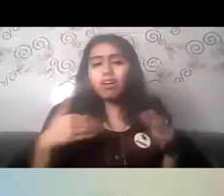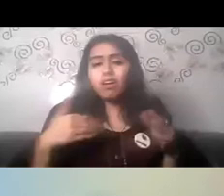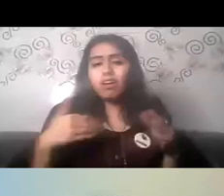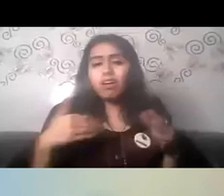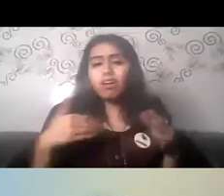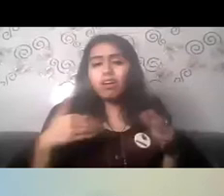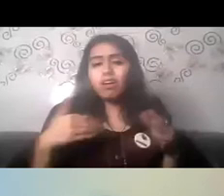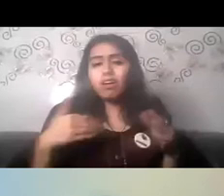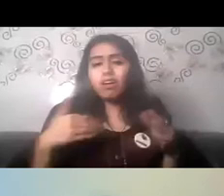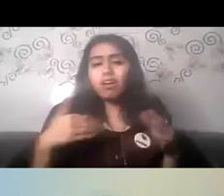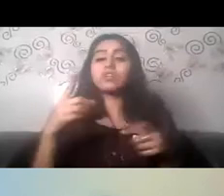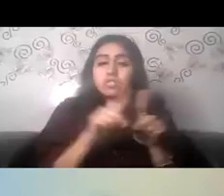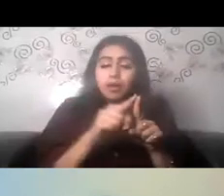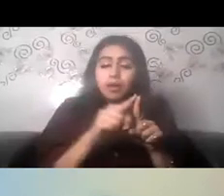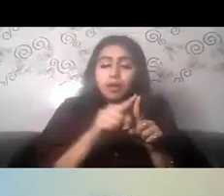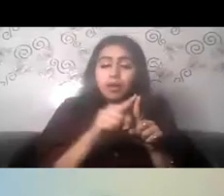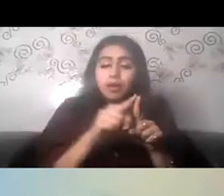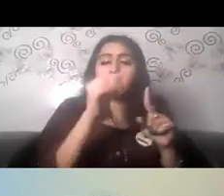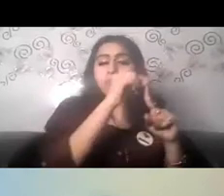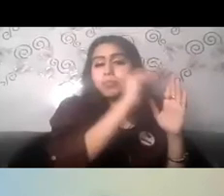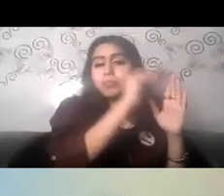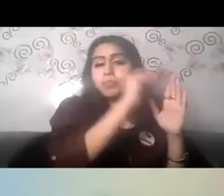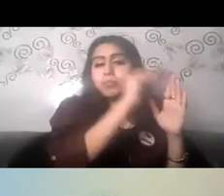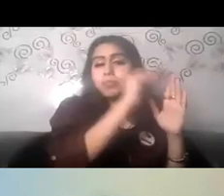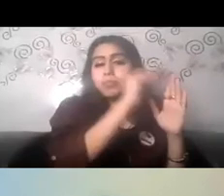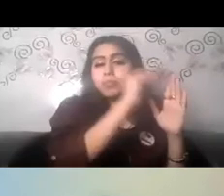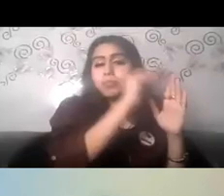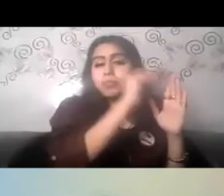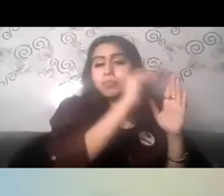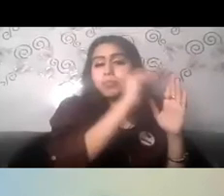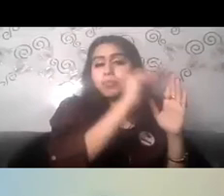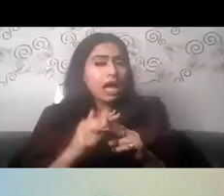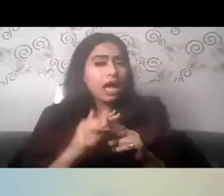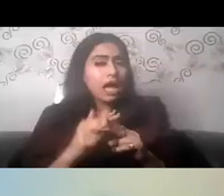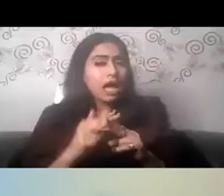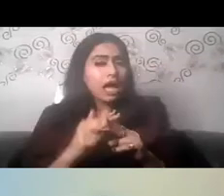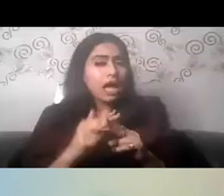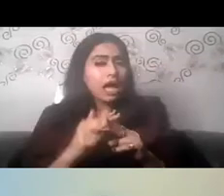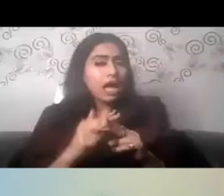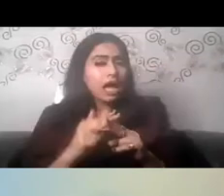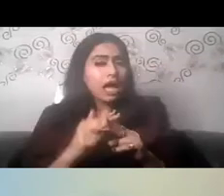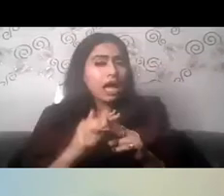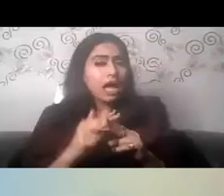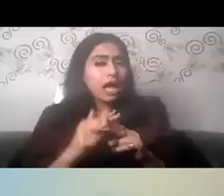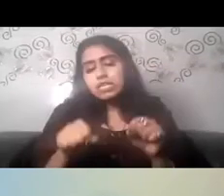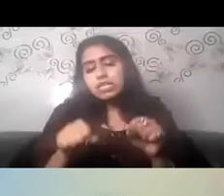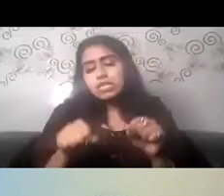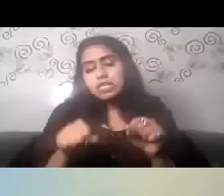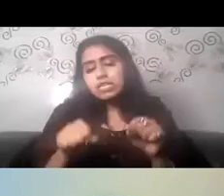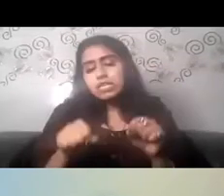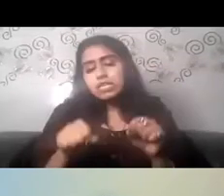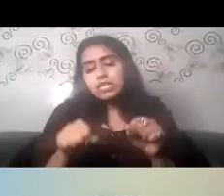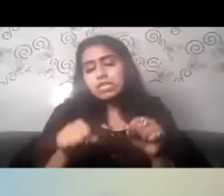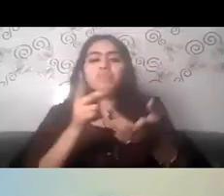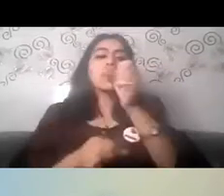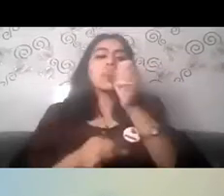were a part of these formulations. And use there or not as it is, but the associations like and the